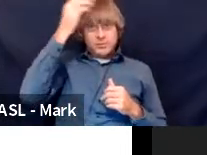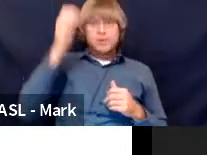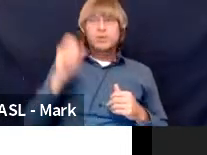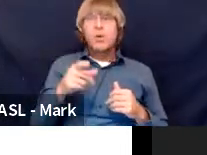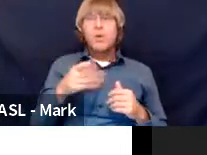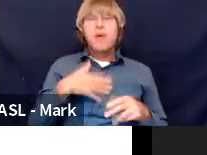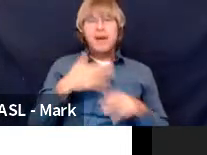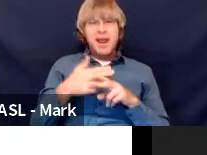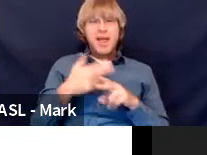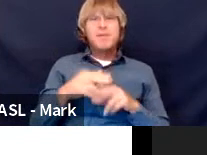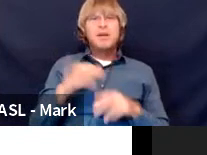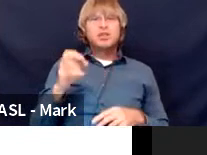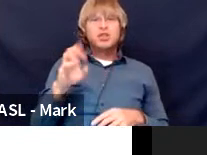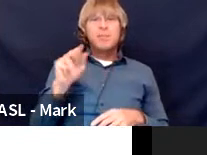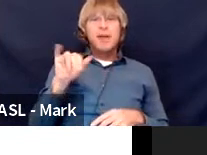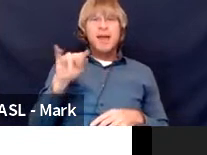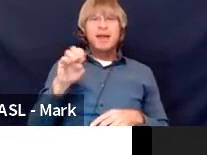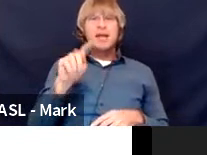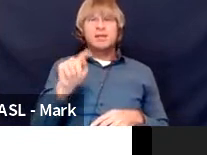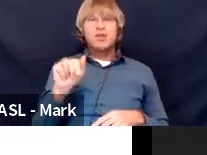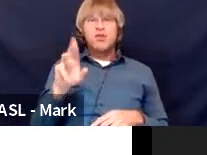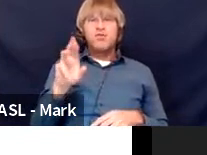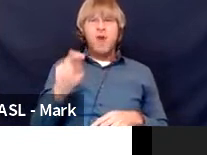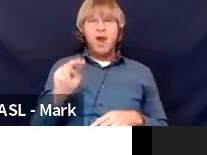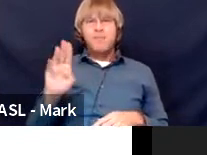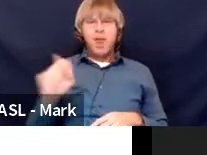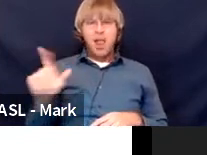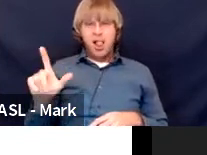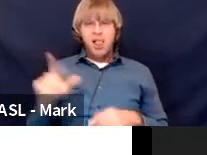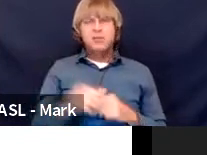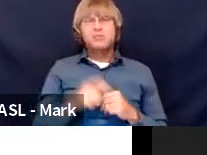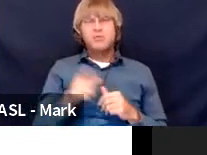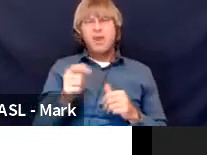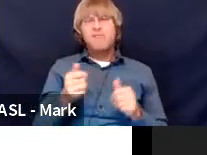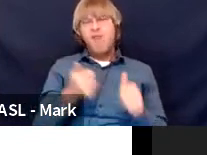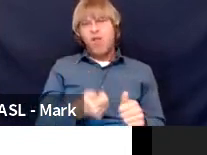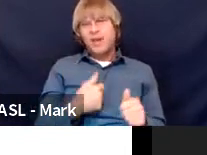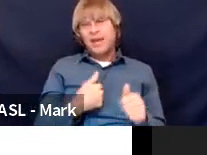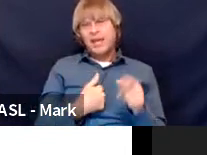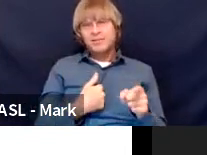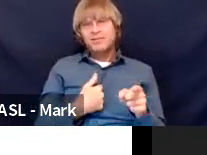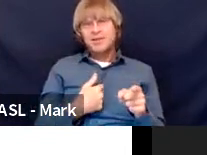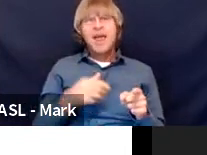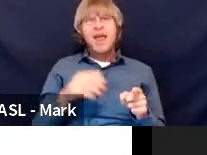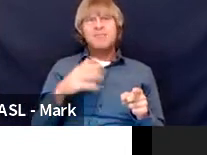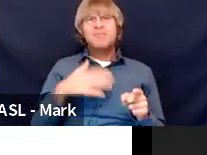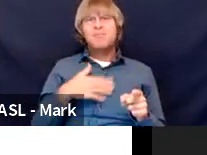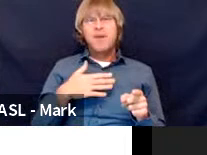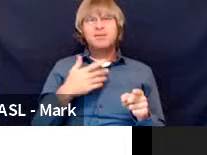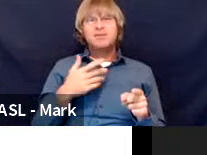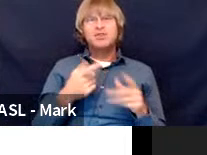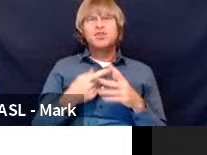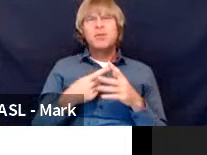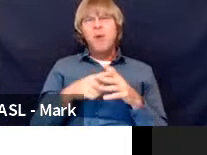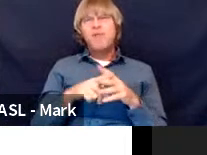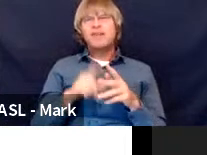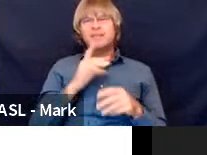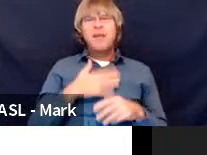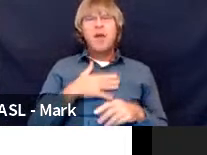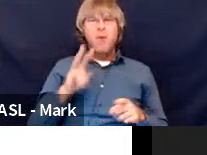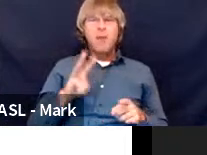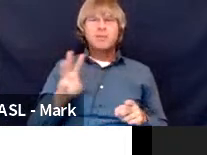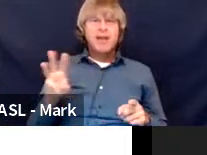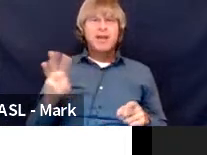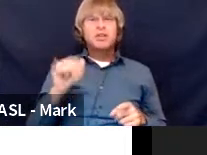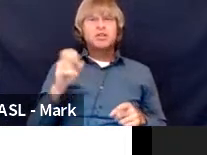So again, my name is Jermaine Teron Bell. You can follow me. My jumping off point, I guess, is my